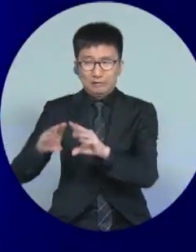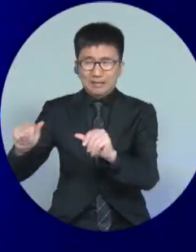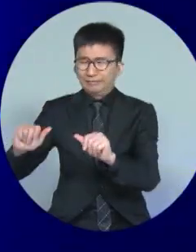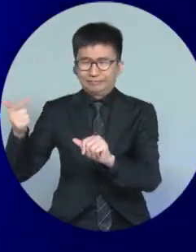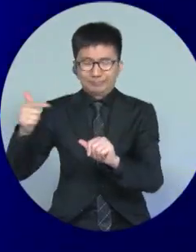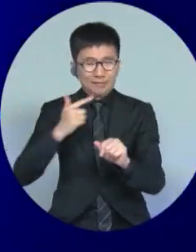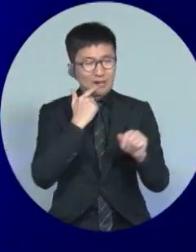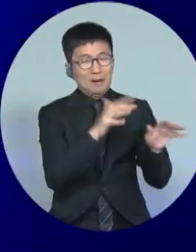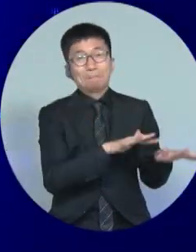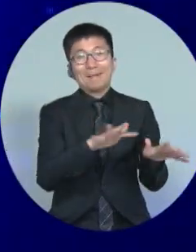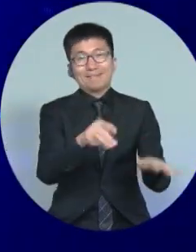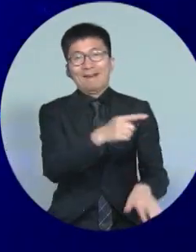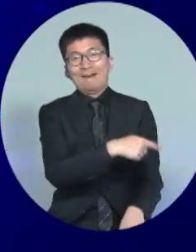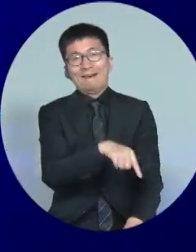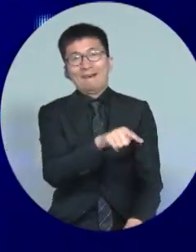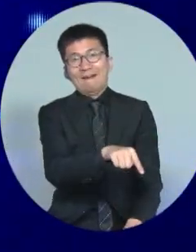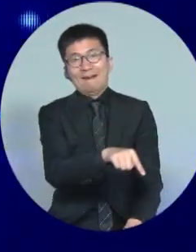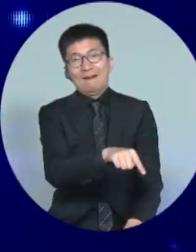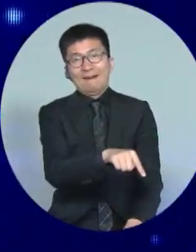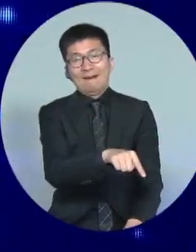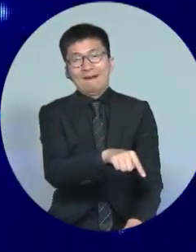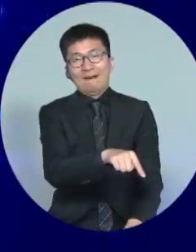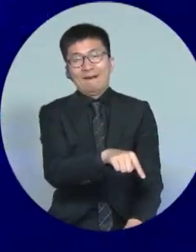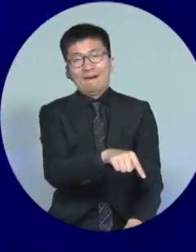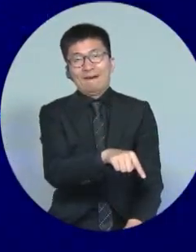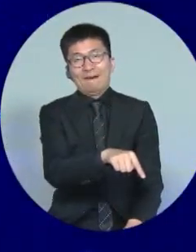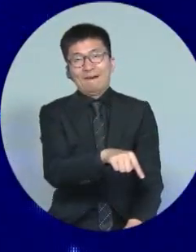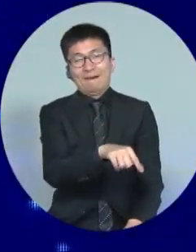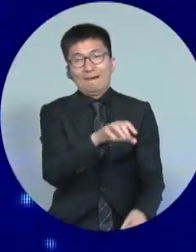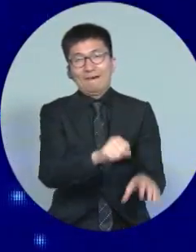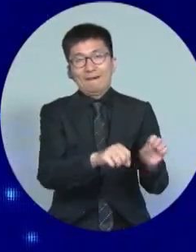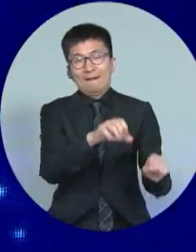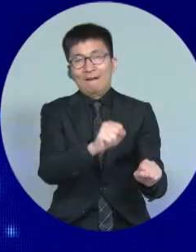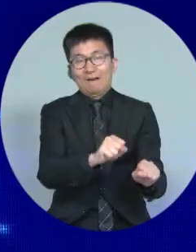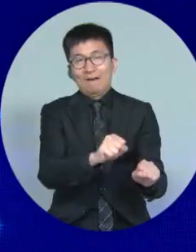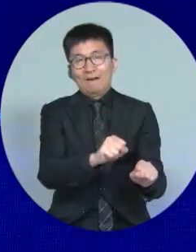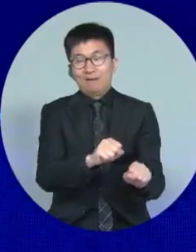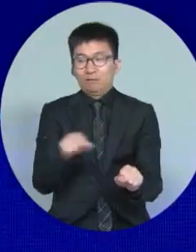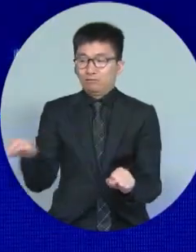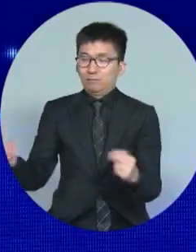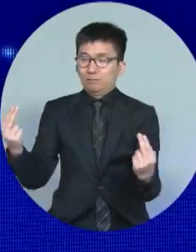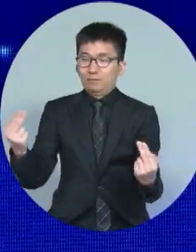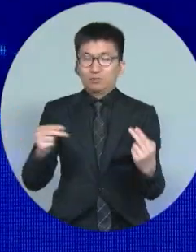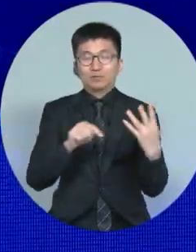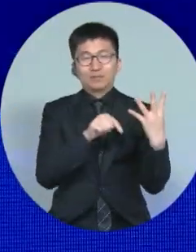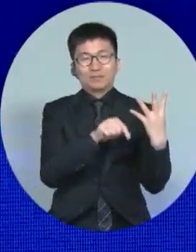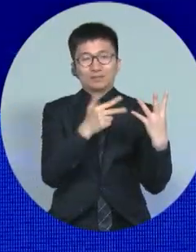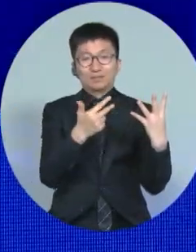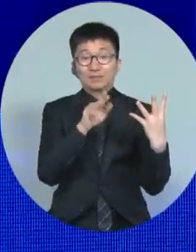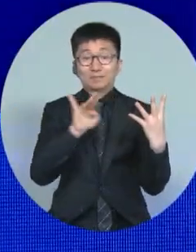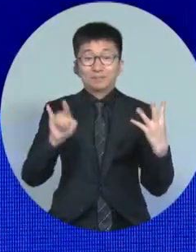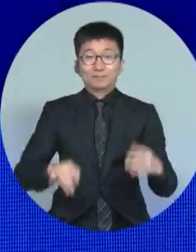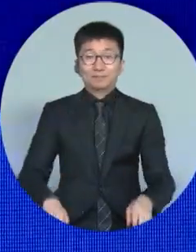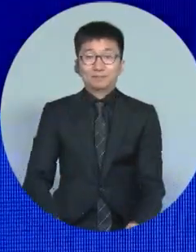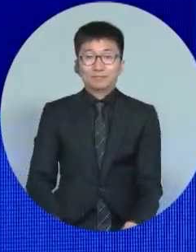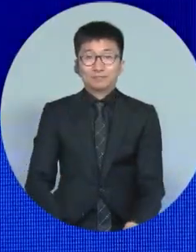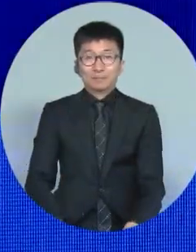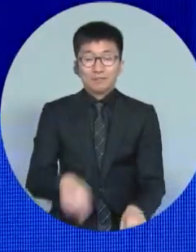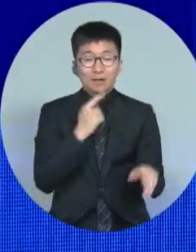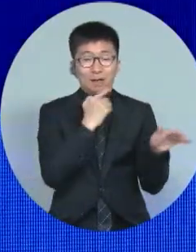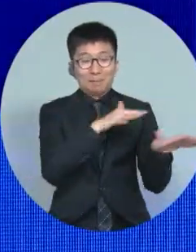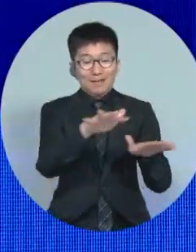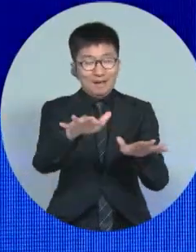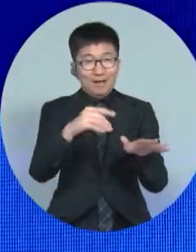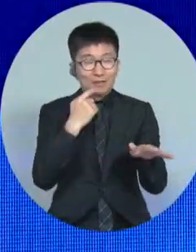And the resources in the sea belong to every Korean. The minerals, the sand, the